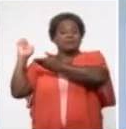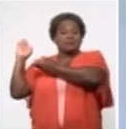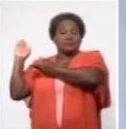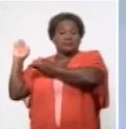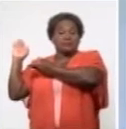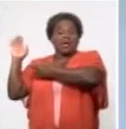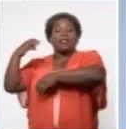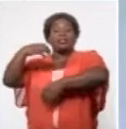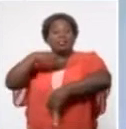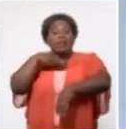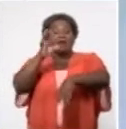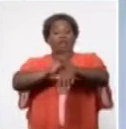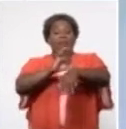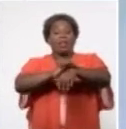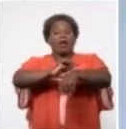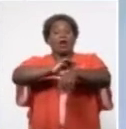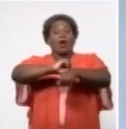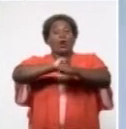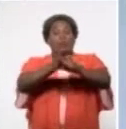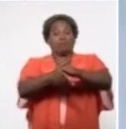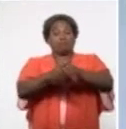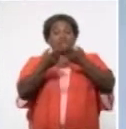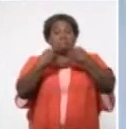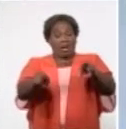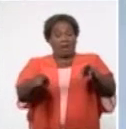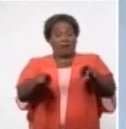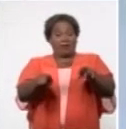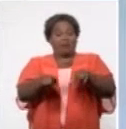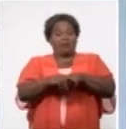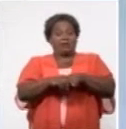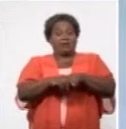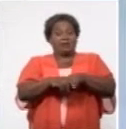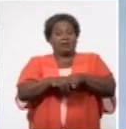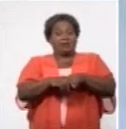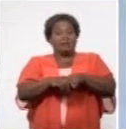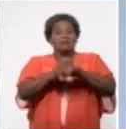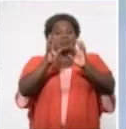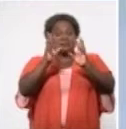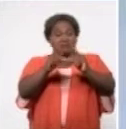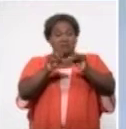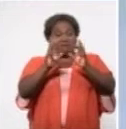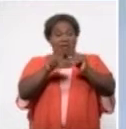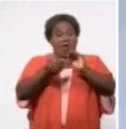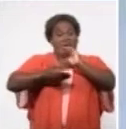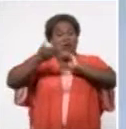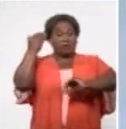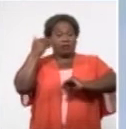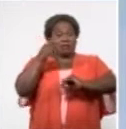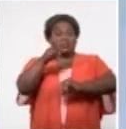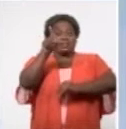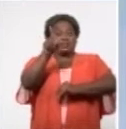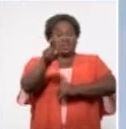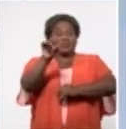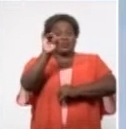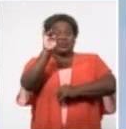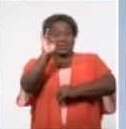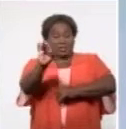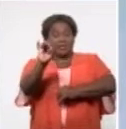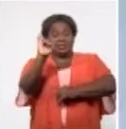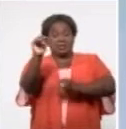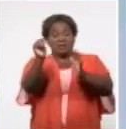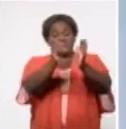but unfortunately, it can be that way. The same 185 countries remained to diagnose cases